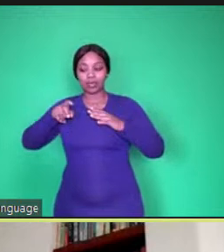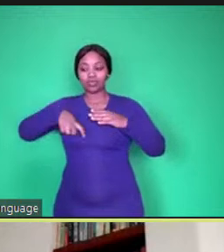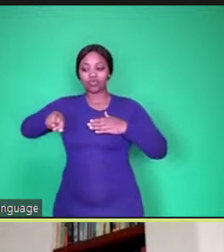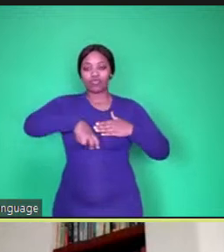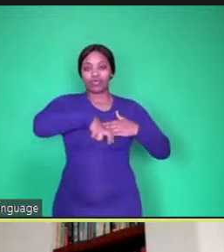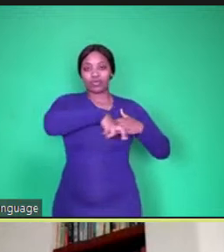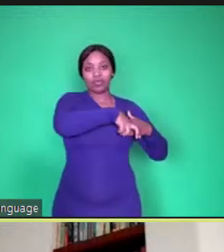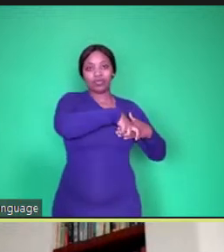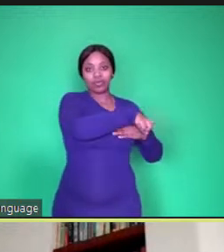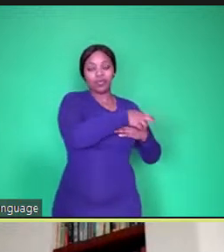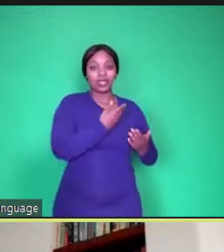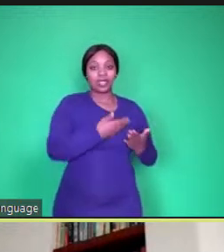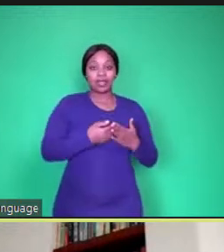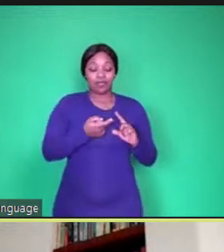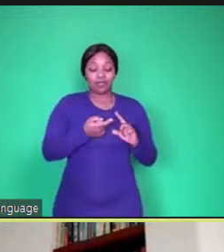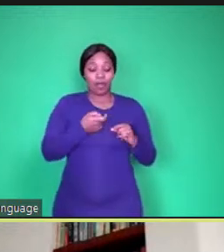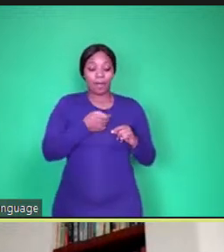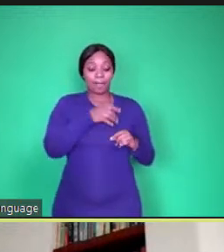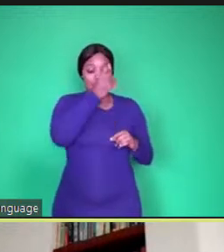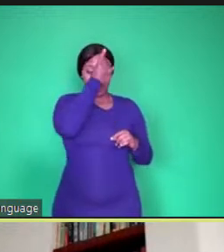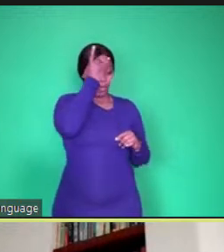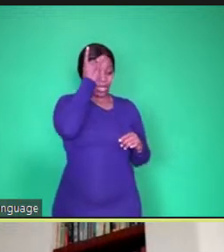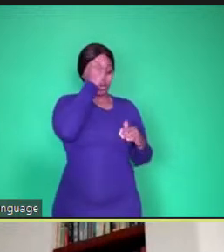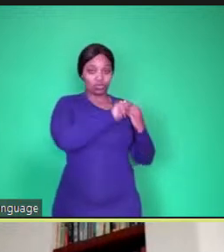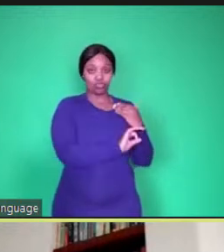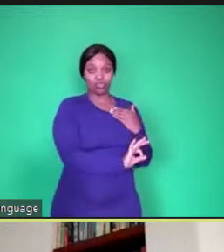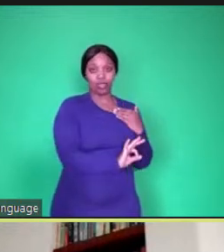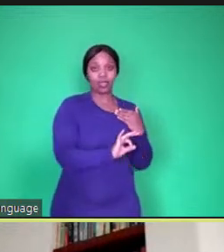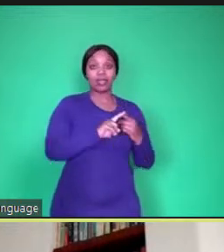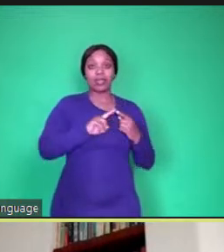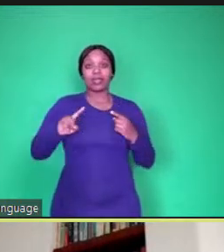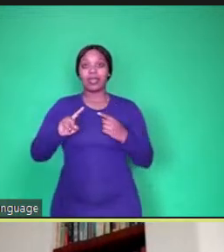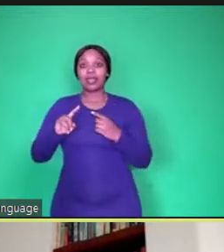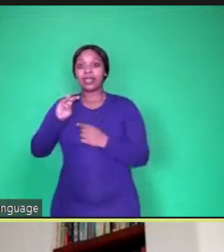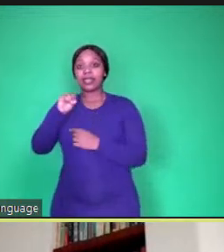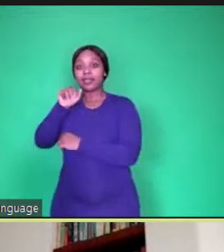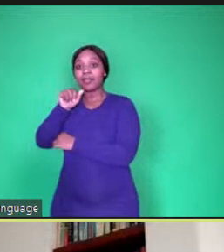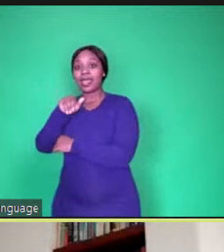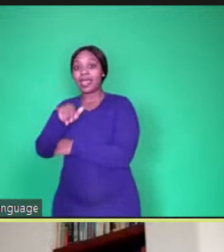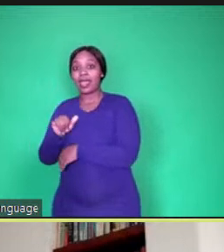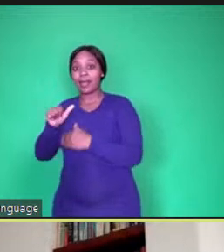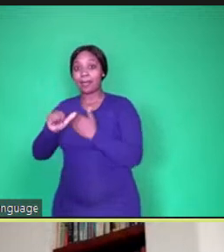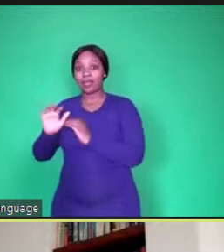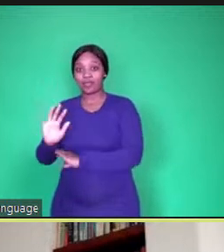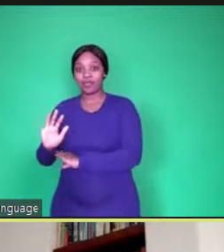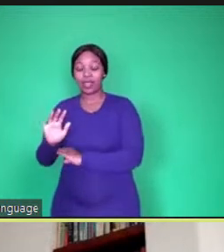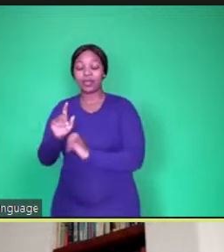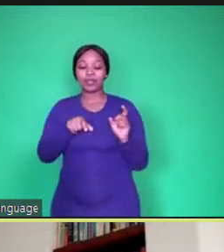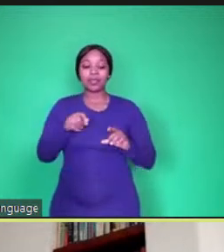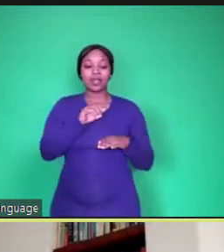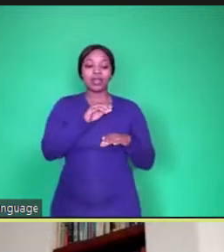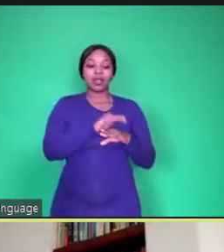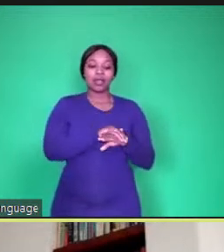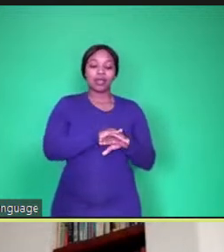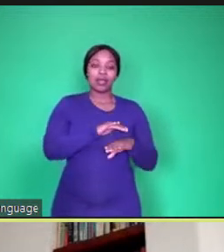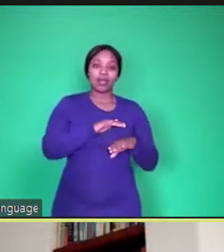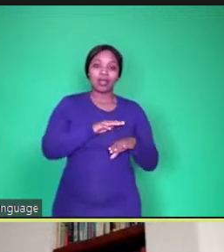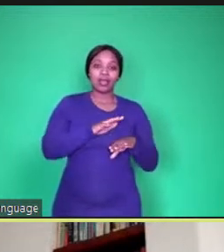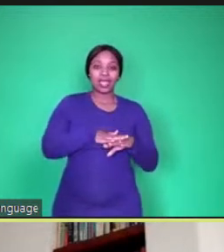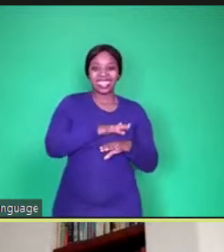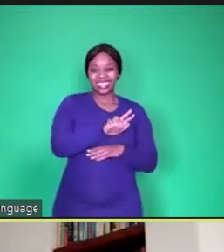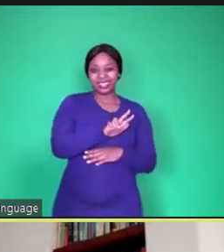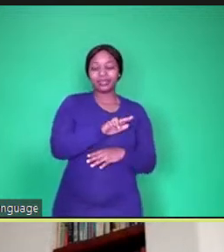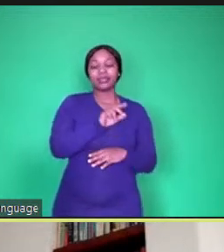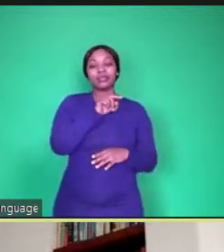that between 5 and 6 million adults, it's people aged 18 years or older, moved at least once in